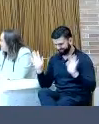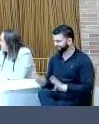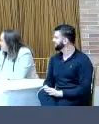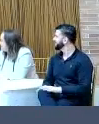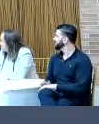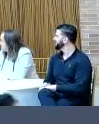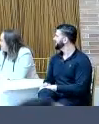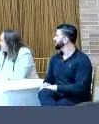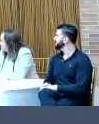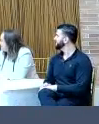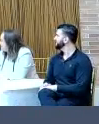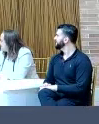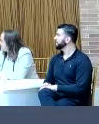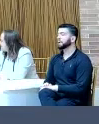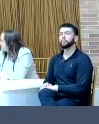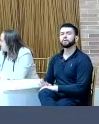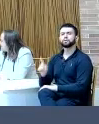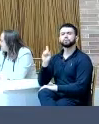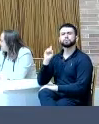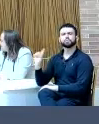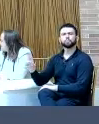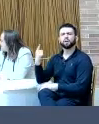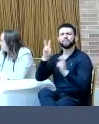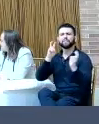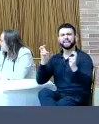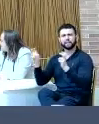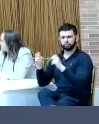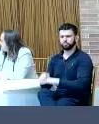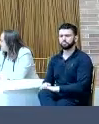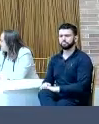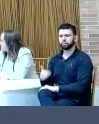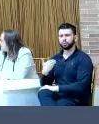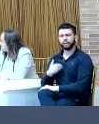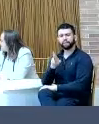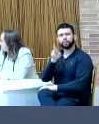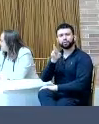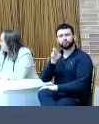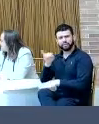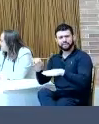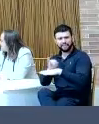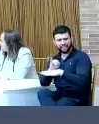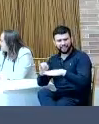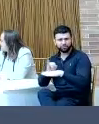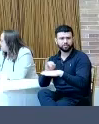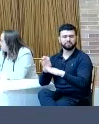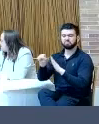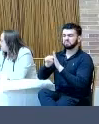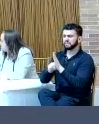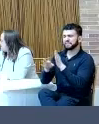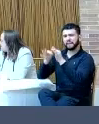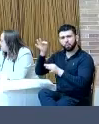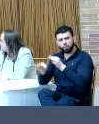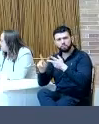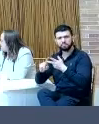over let's what are the issues along with the real estate industry state courts the